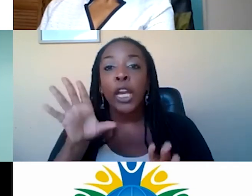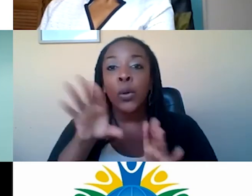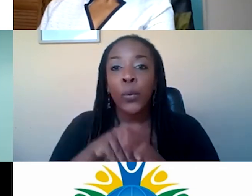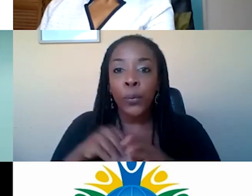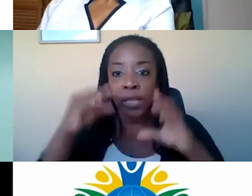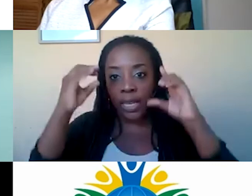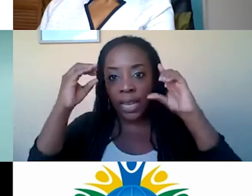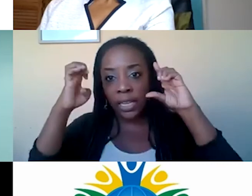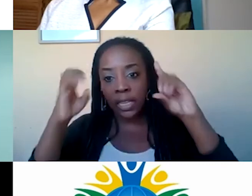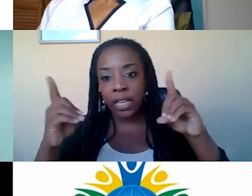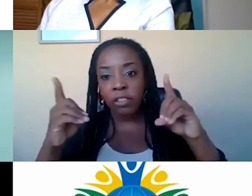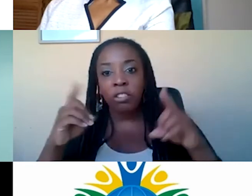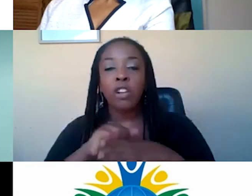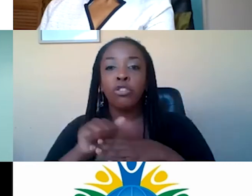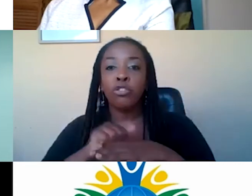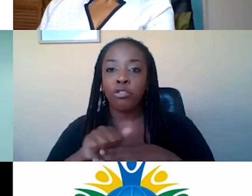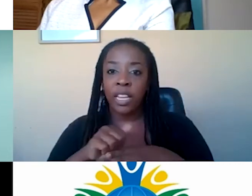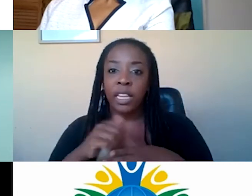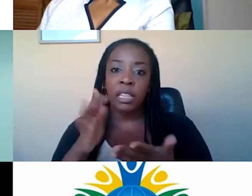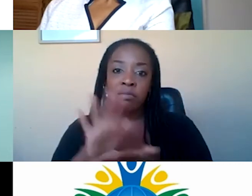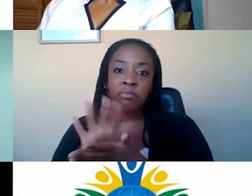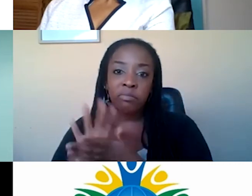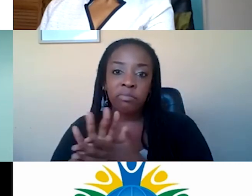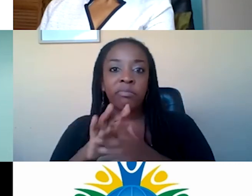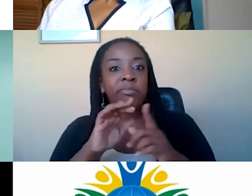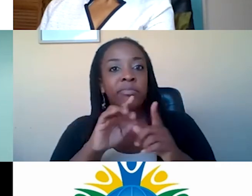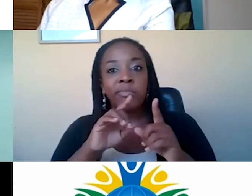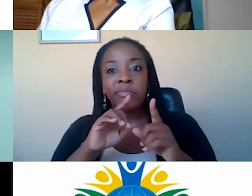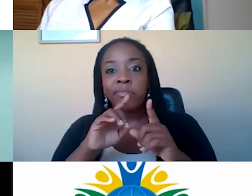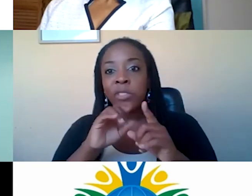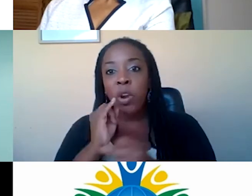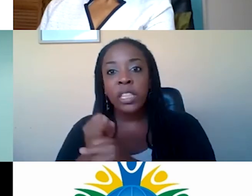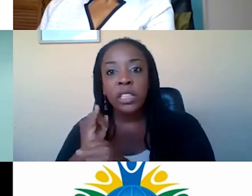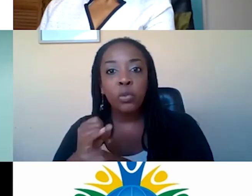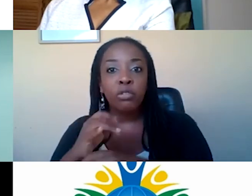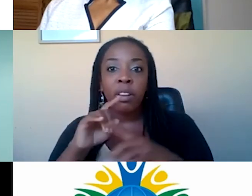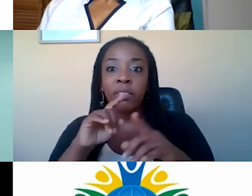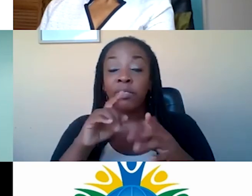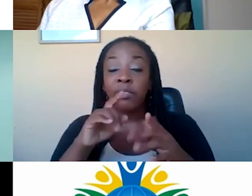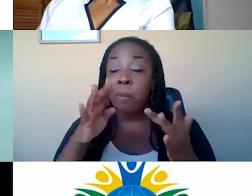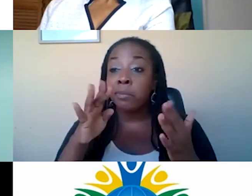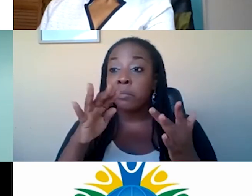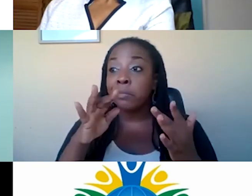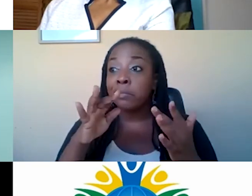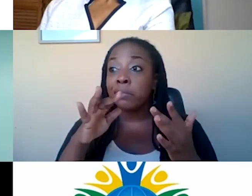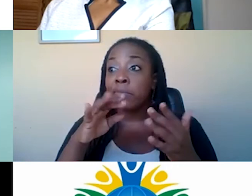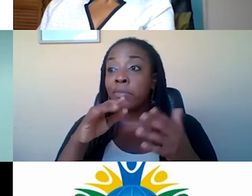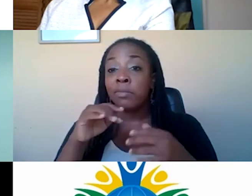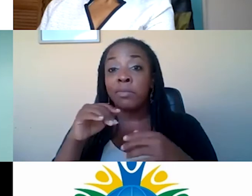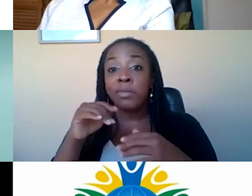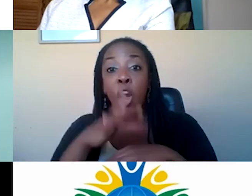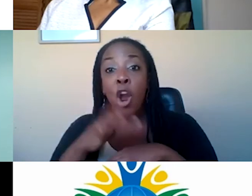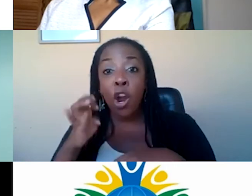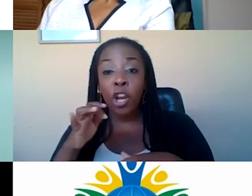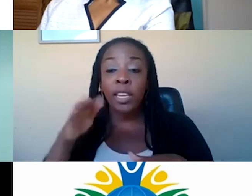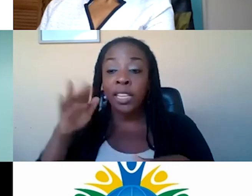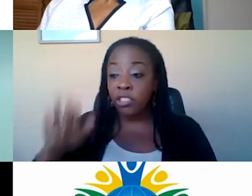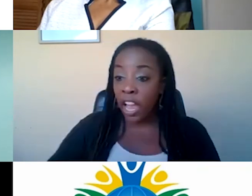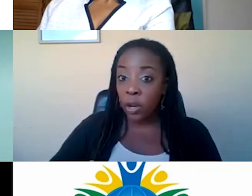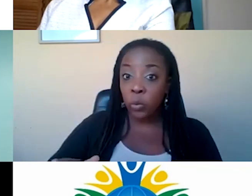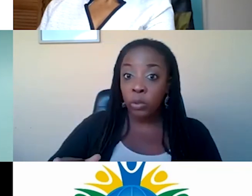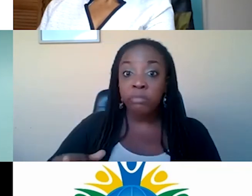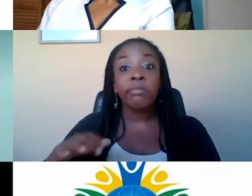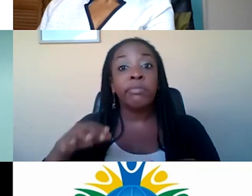educational and training institutions from early childhood straight to post-secondary education. So that